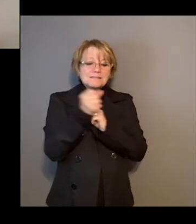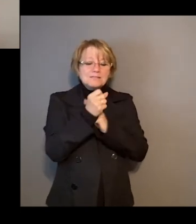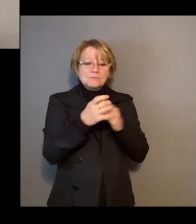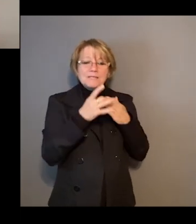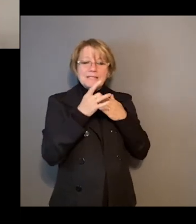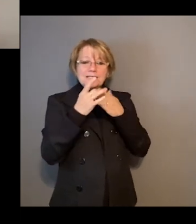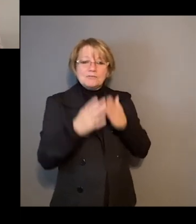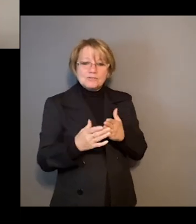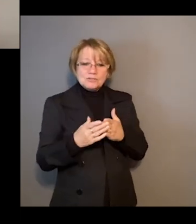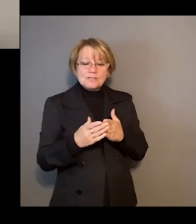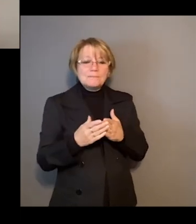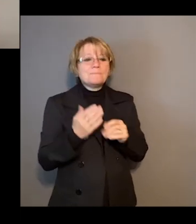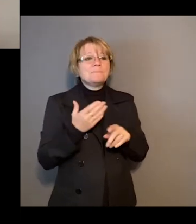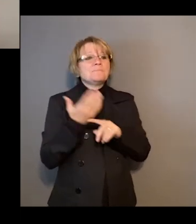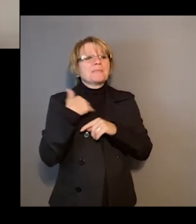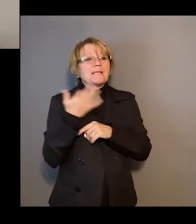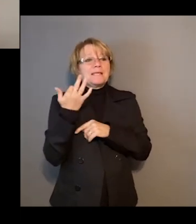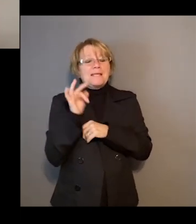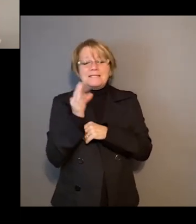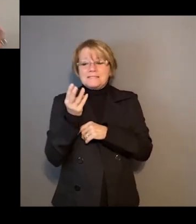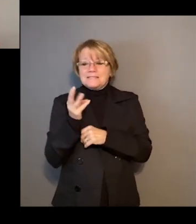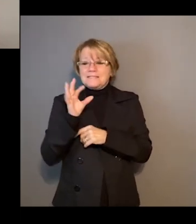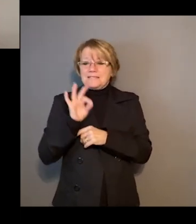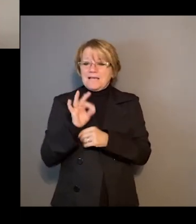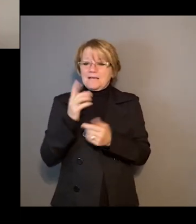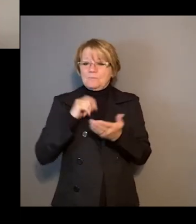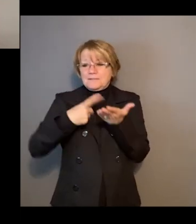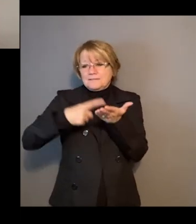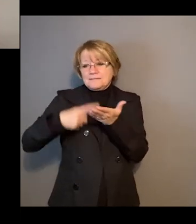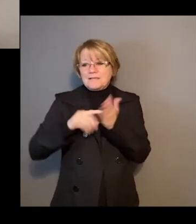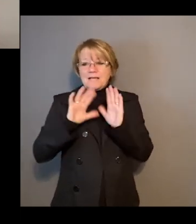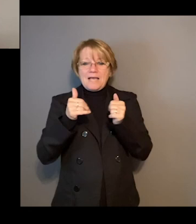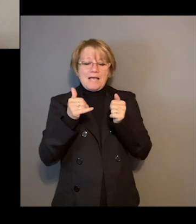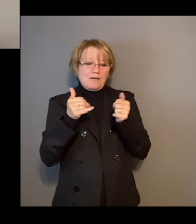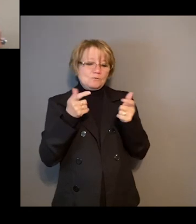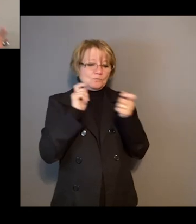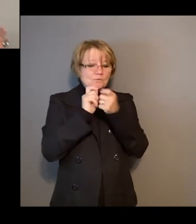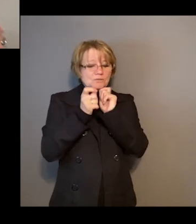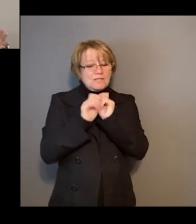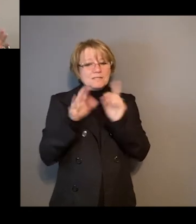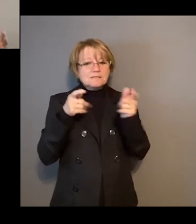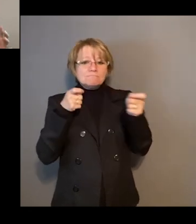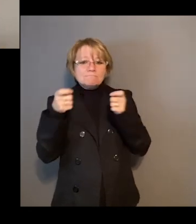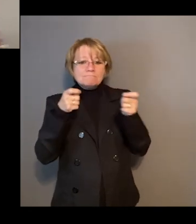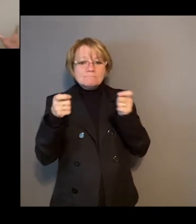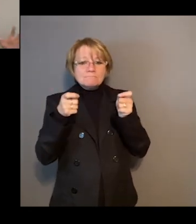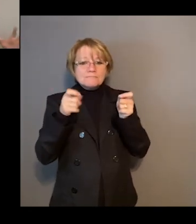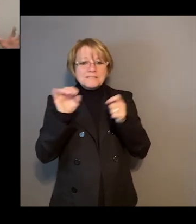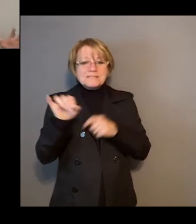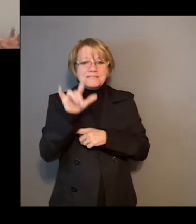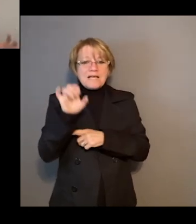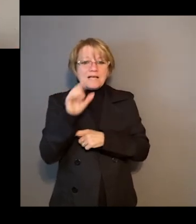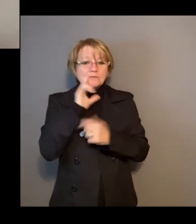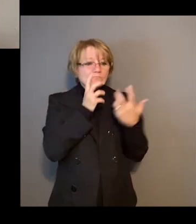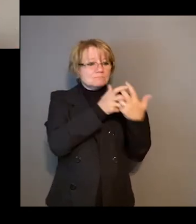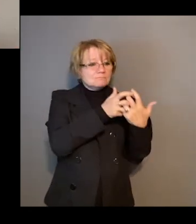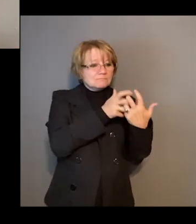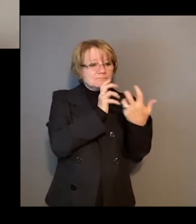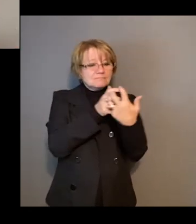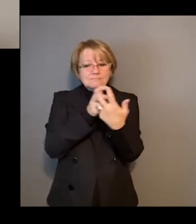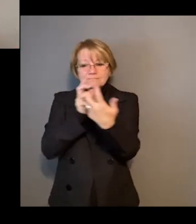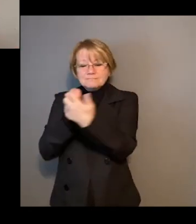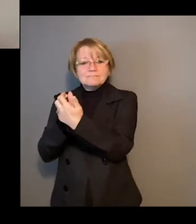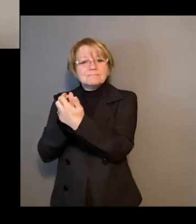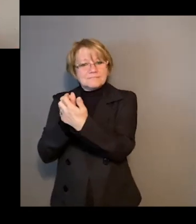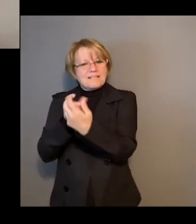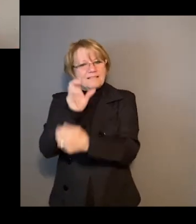they talked about the ways of adjusting your management style to adapt to each situation. So think about that. In essence, what they're saying is not